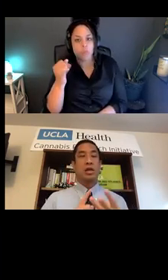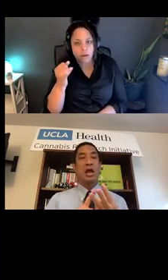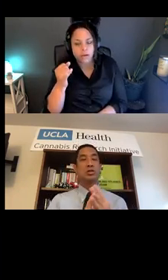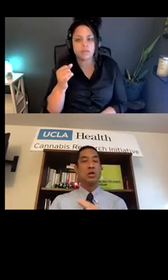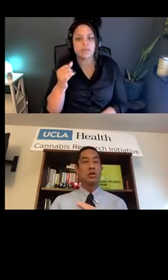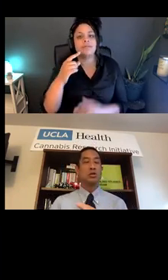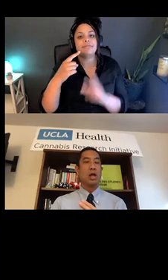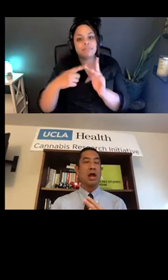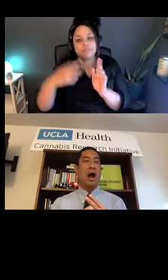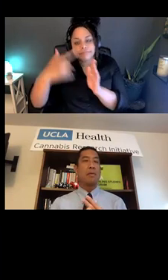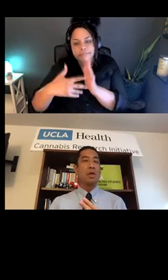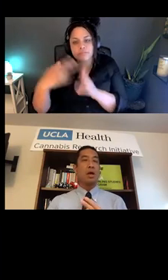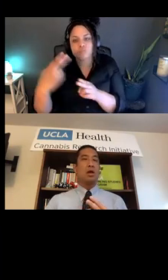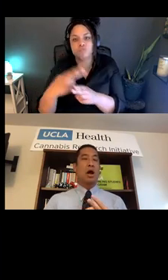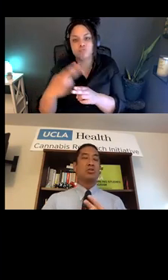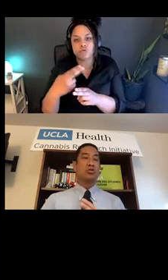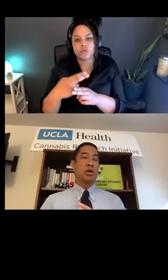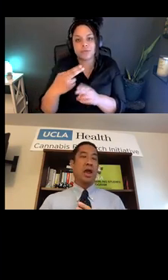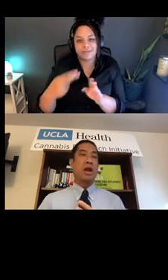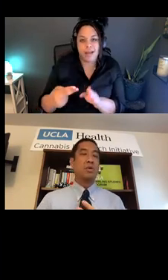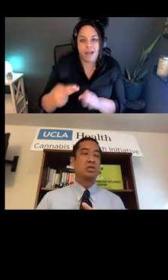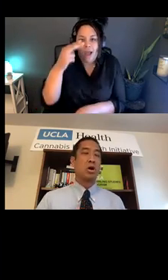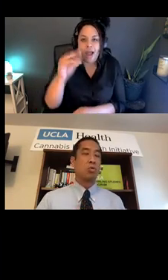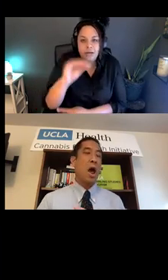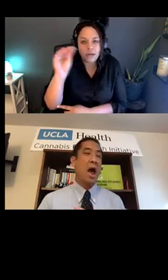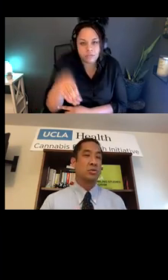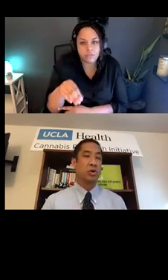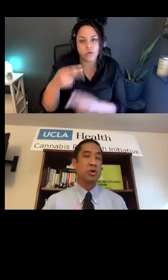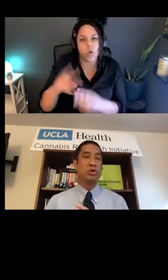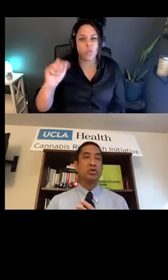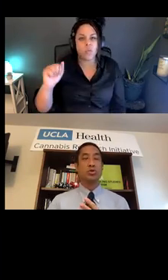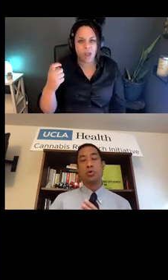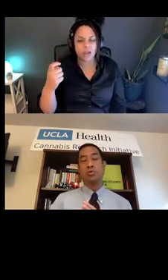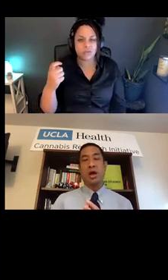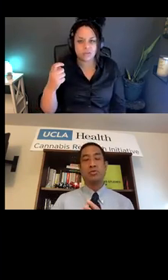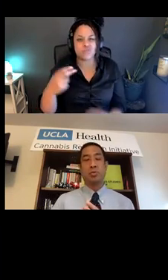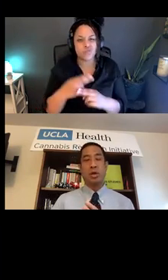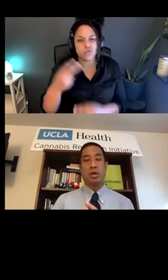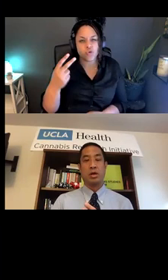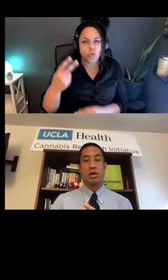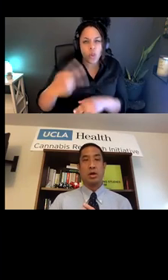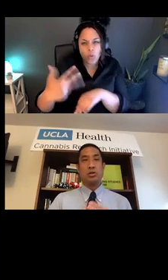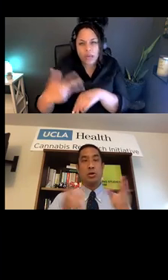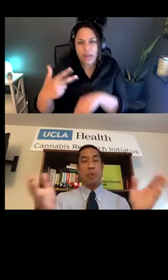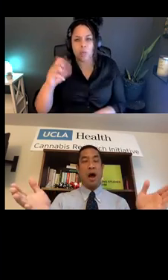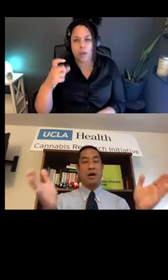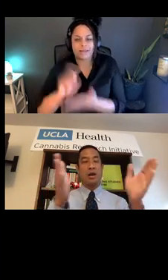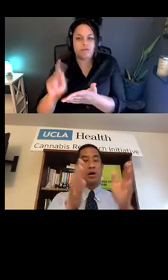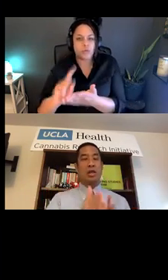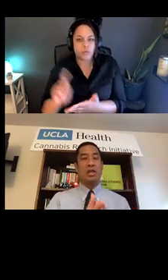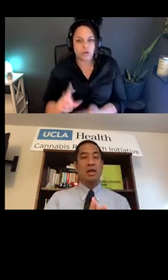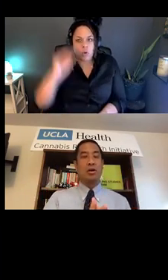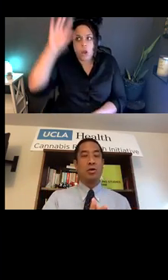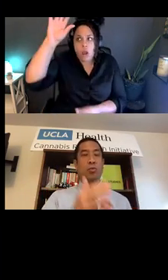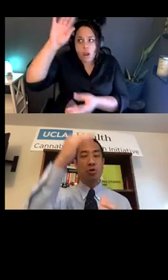and occasionally using a high concentrate cannabis called wax, where he would use 2 or 3 times a week. So piling it